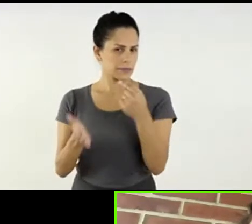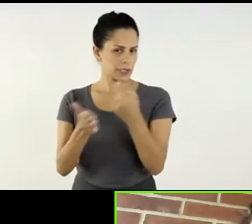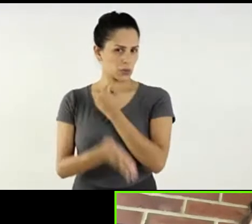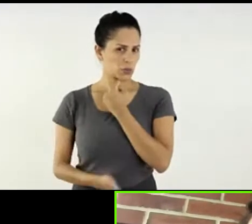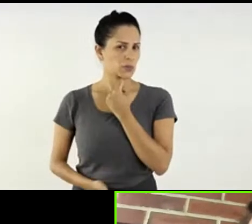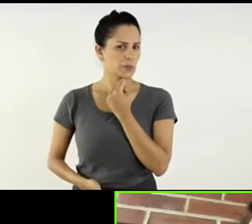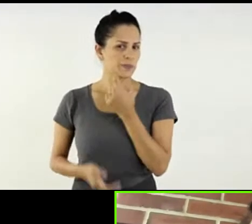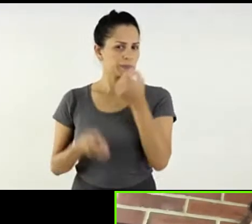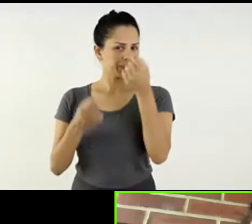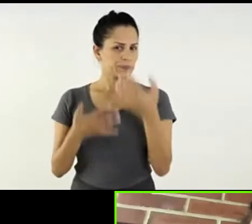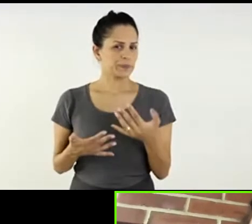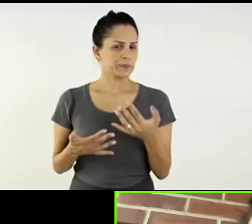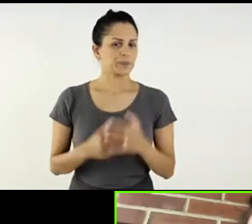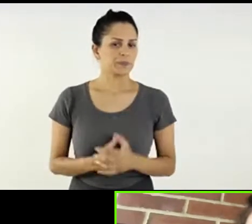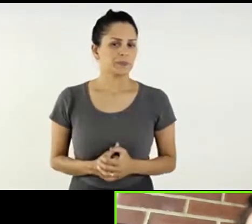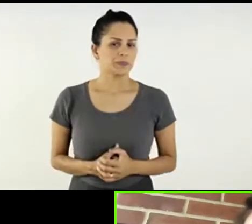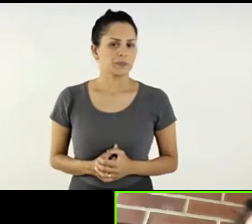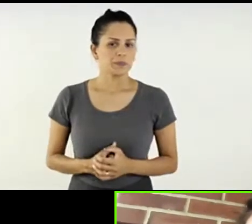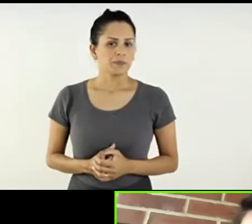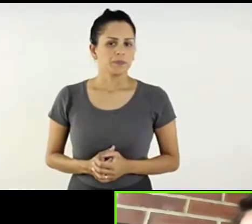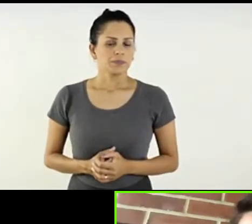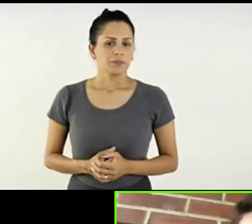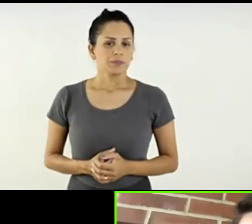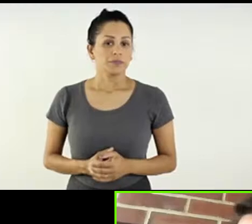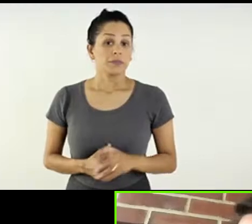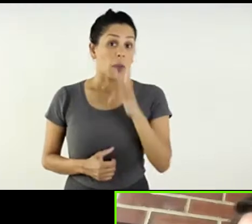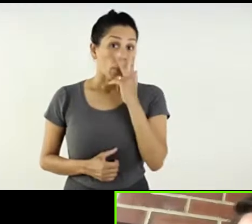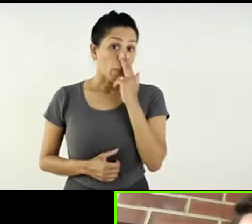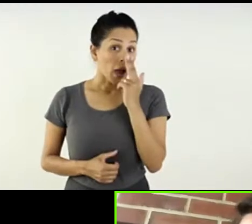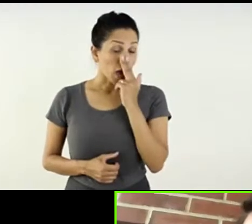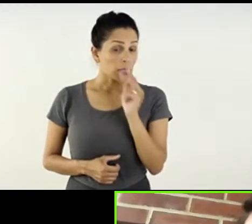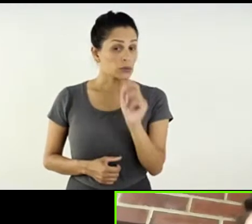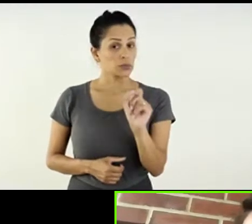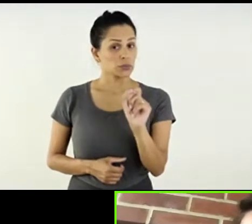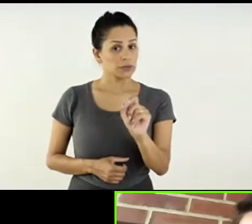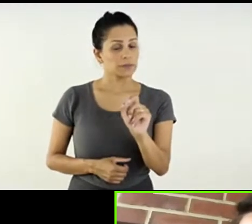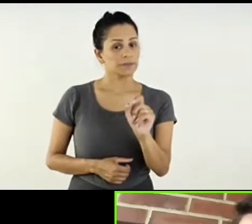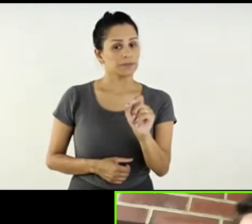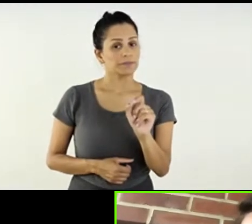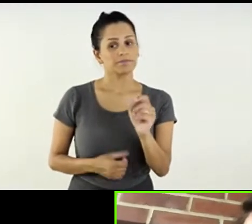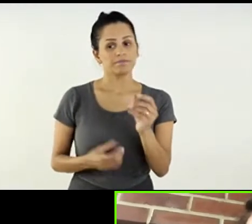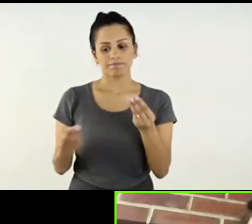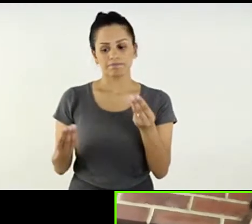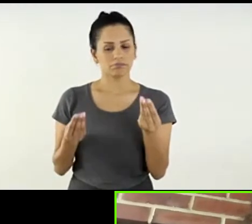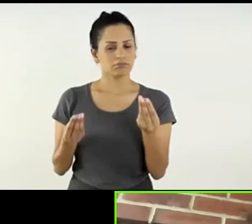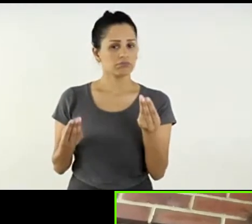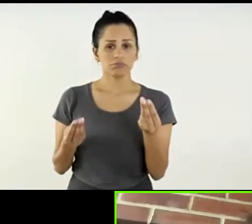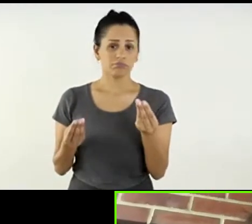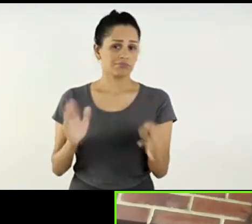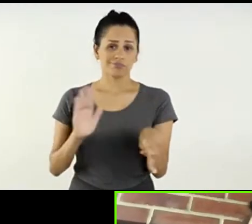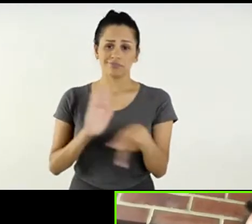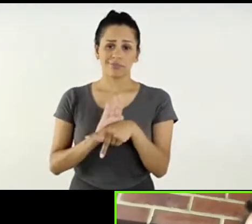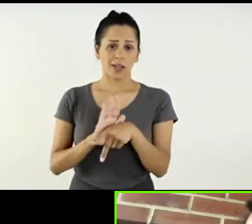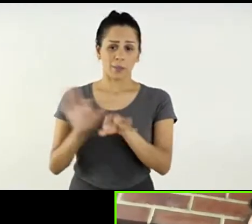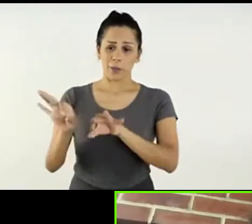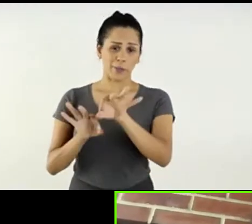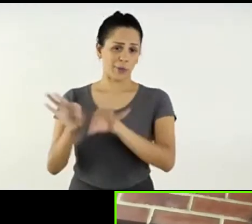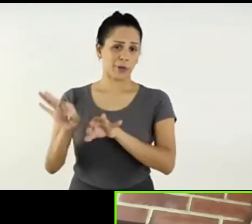it would be sort of foolish. I mean, it's absolutely part of the project, these omissions, right?